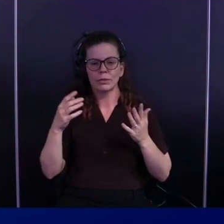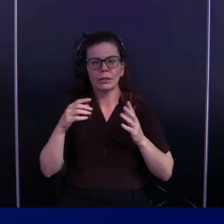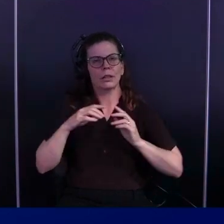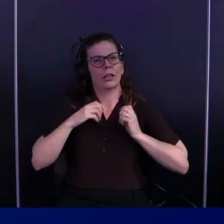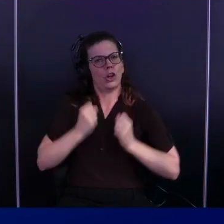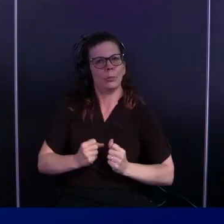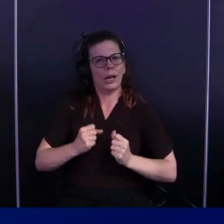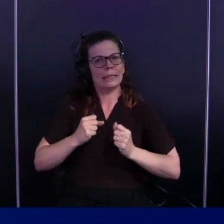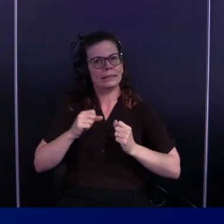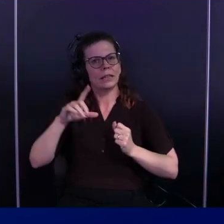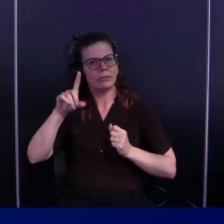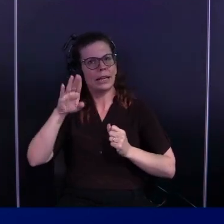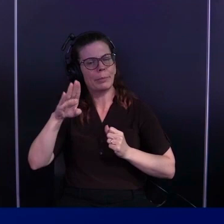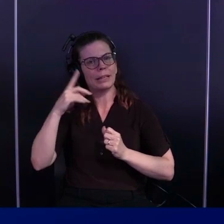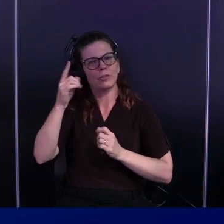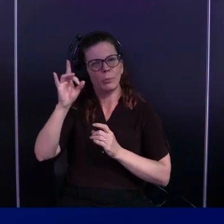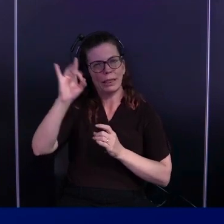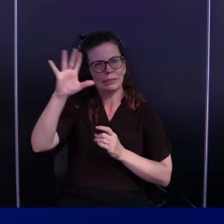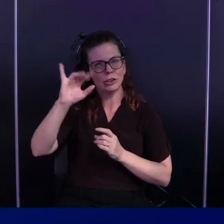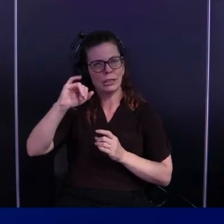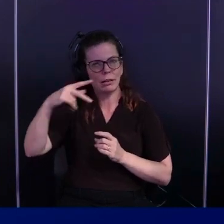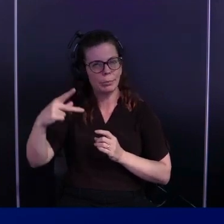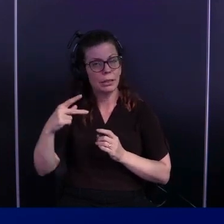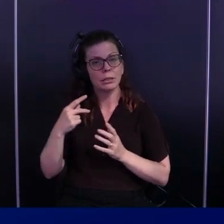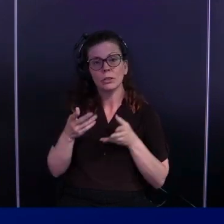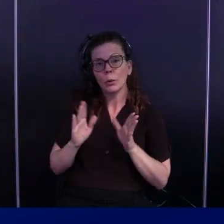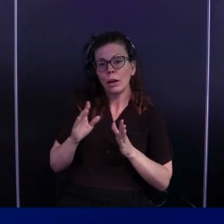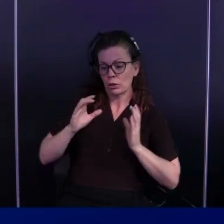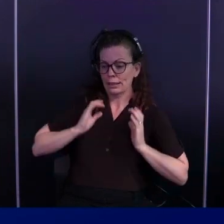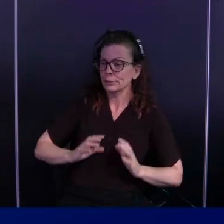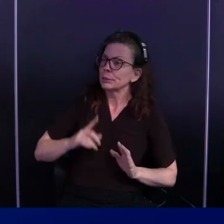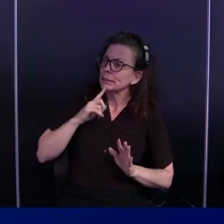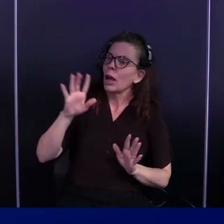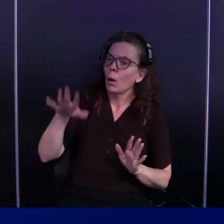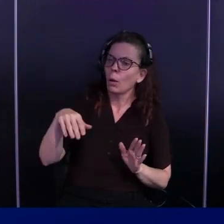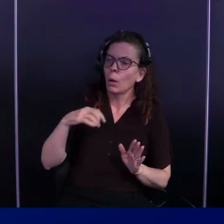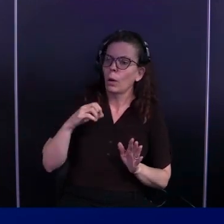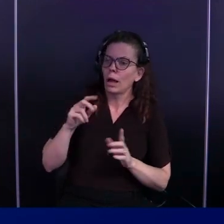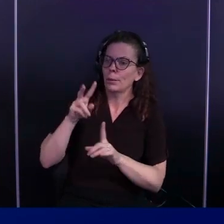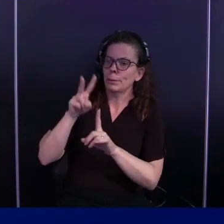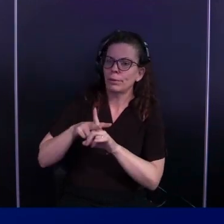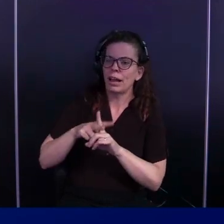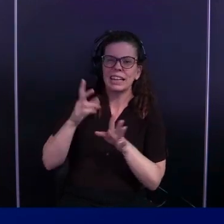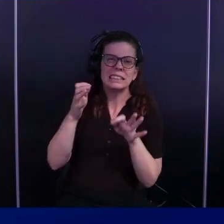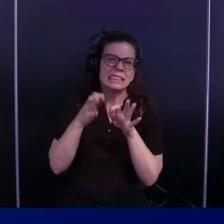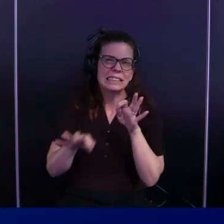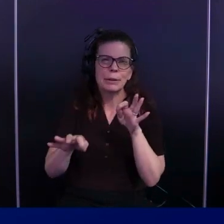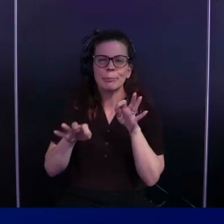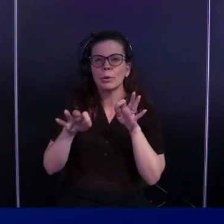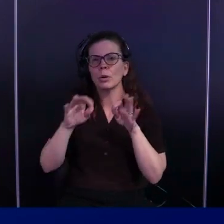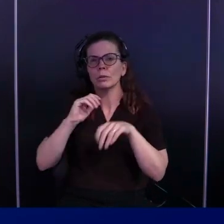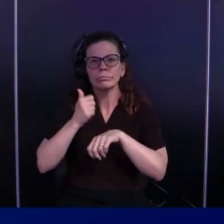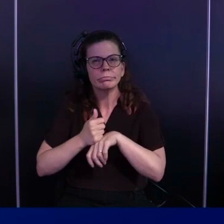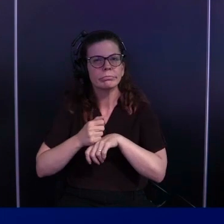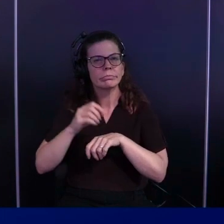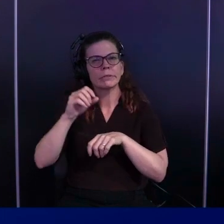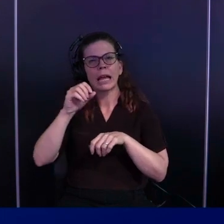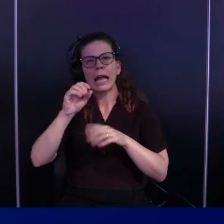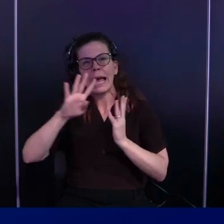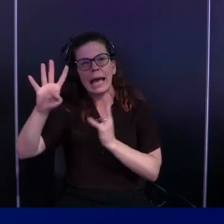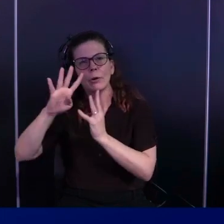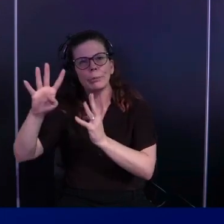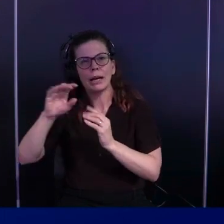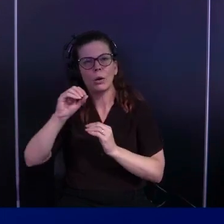comprehensive database of malicious IPs. So we allow the customers that are like, okay, I want to apply the simplest form of outbound security to